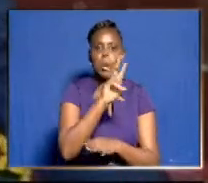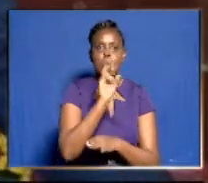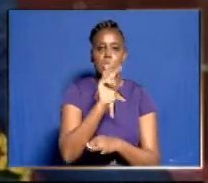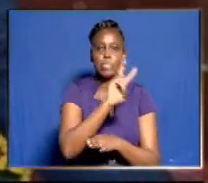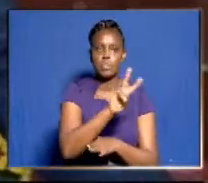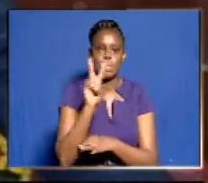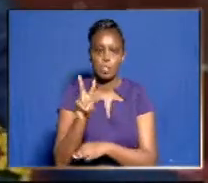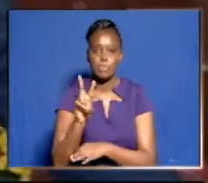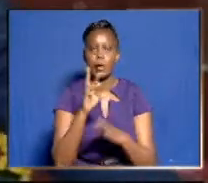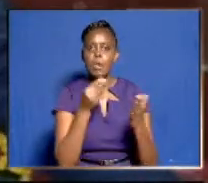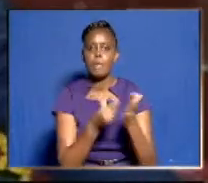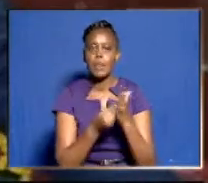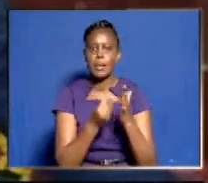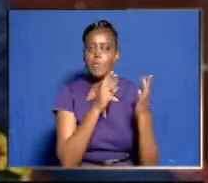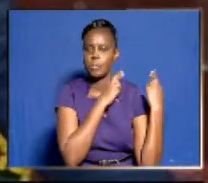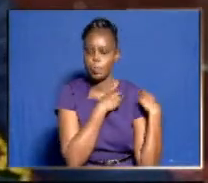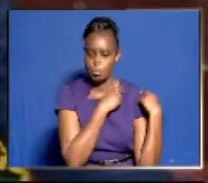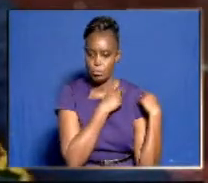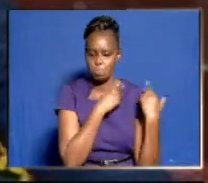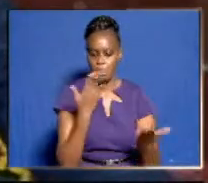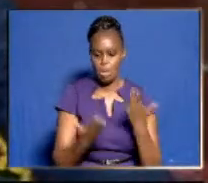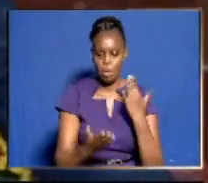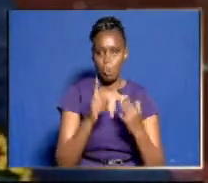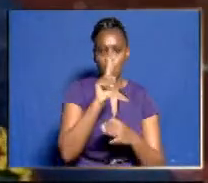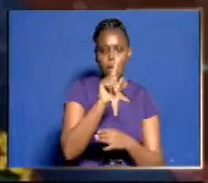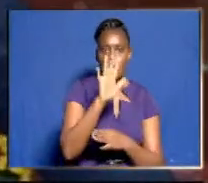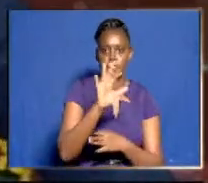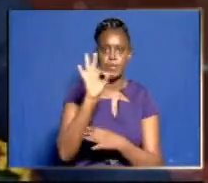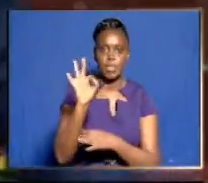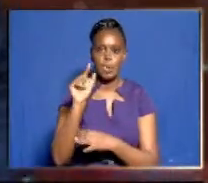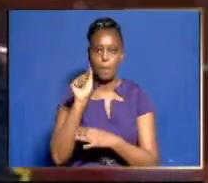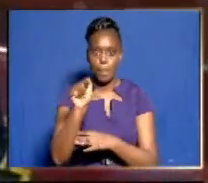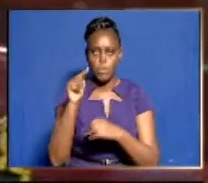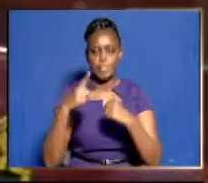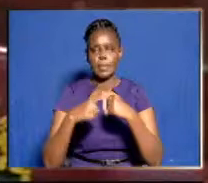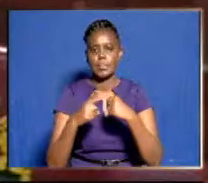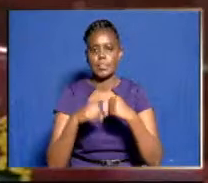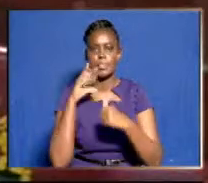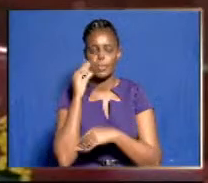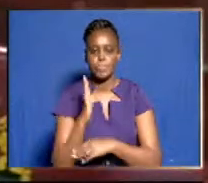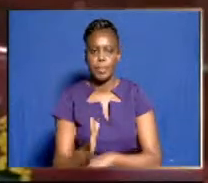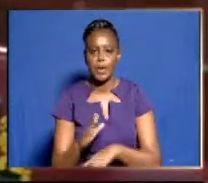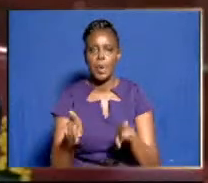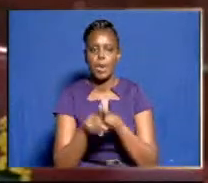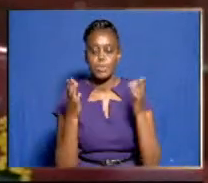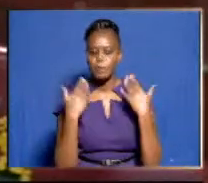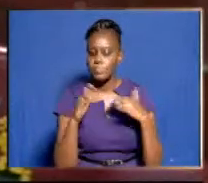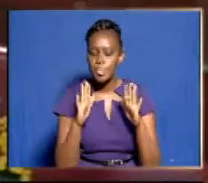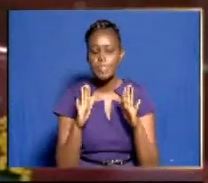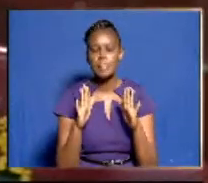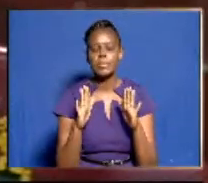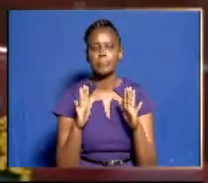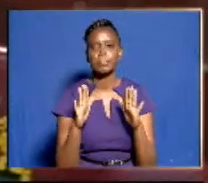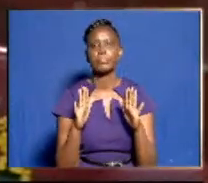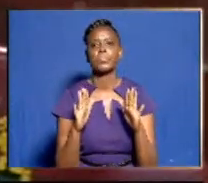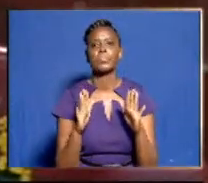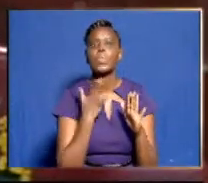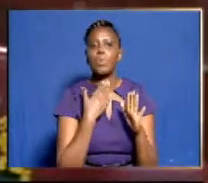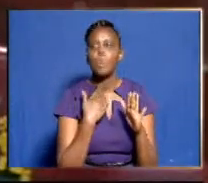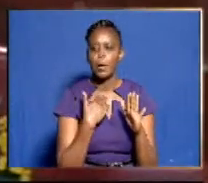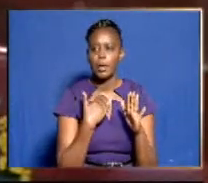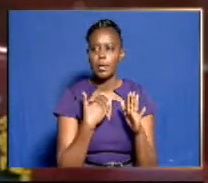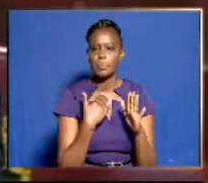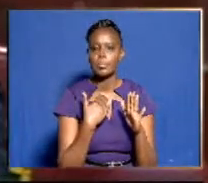financial obligations are estimated to be 153.6. Honorable Speaker, as I conclude, I want